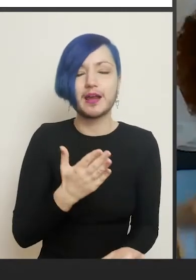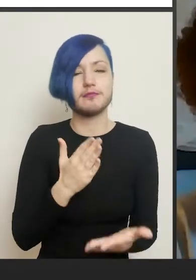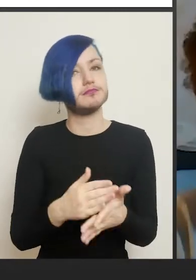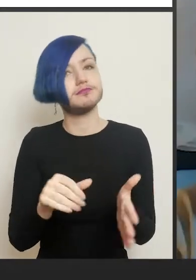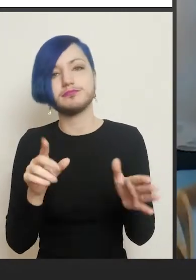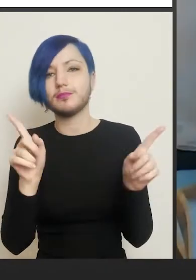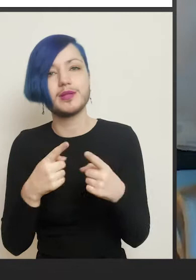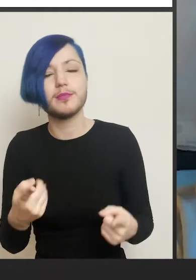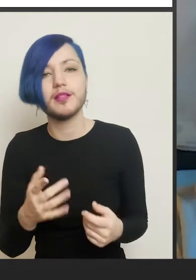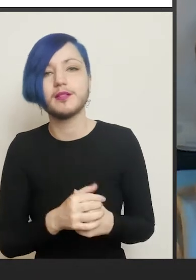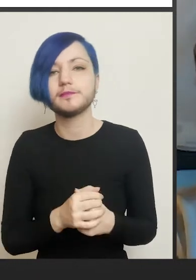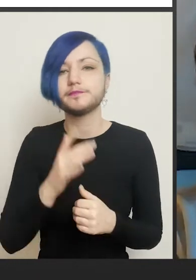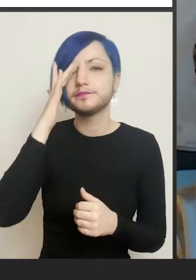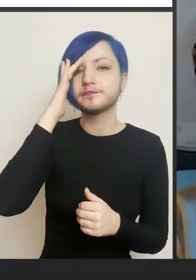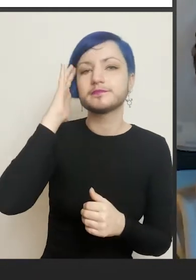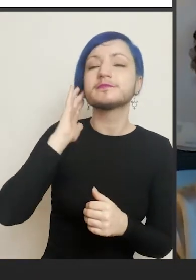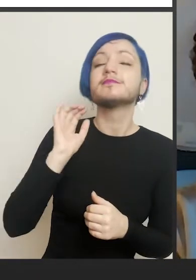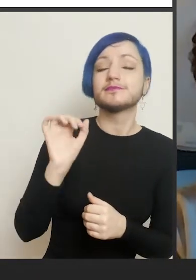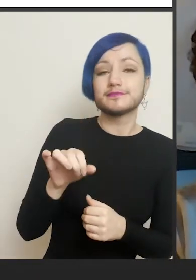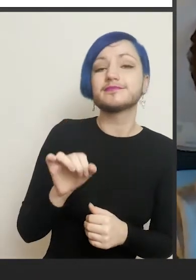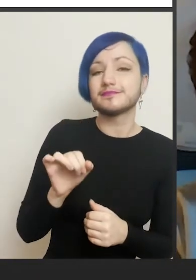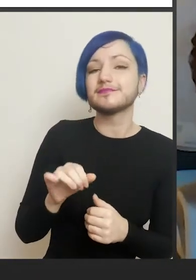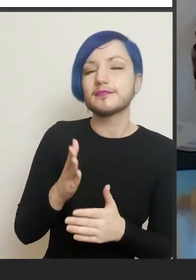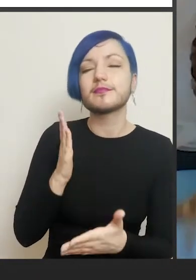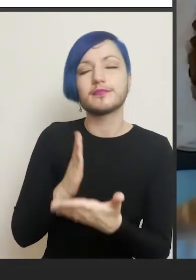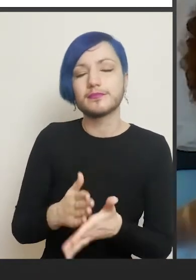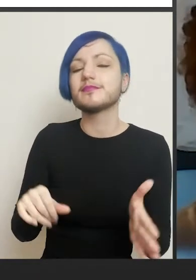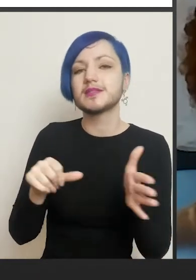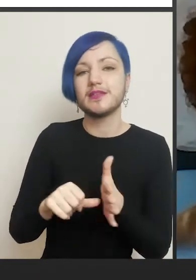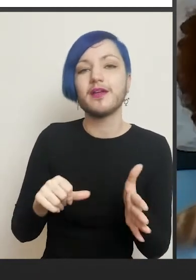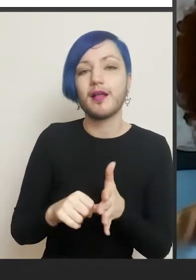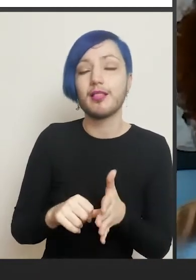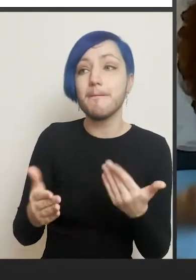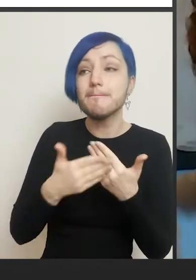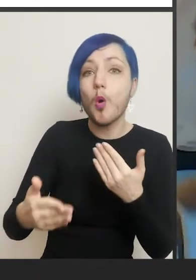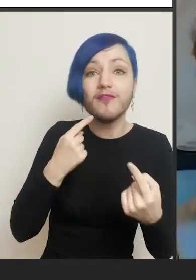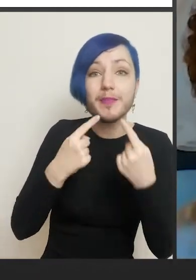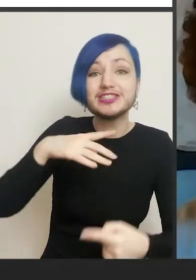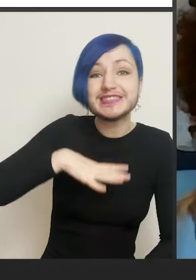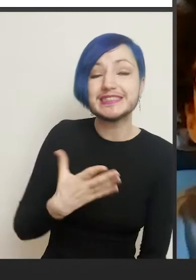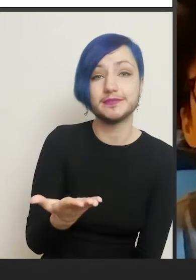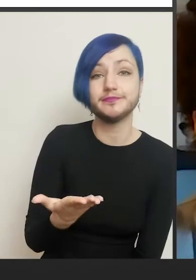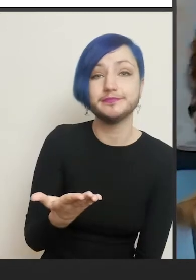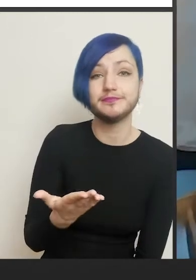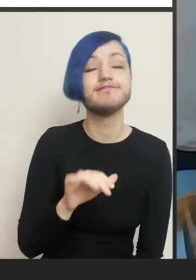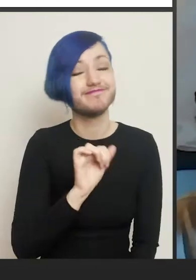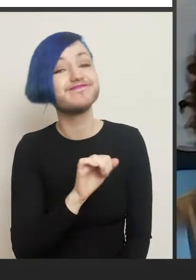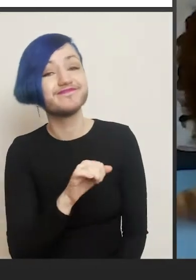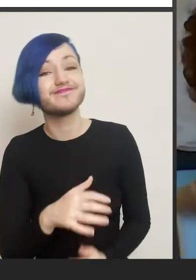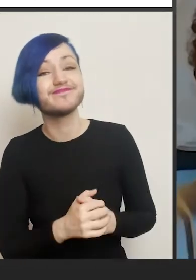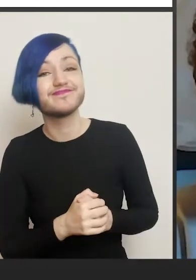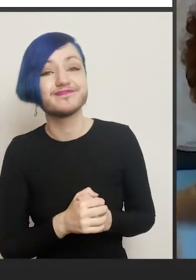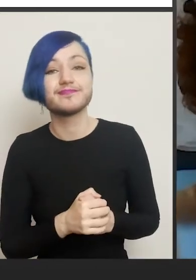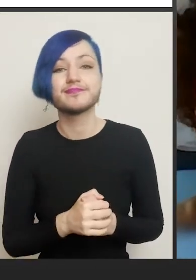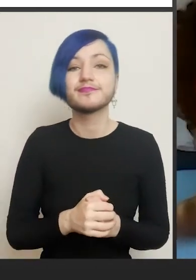a huge uncertainty there, but it's so difficult. We need more data. You're right, we